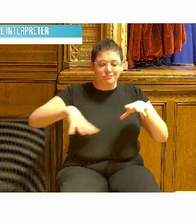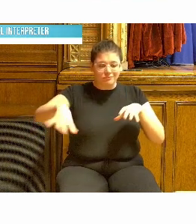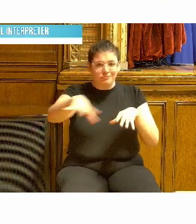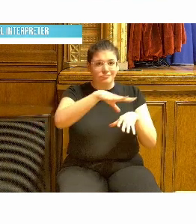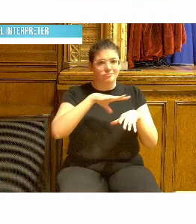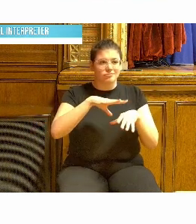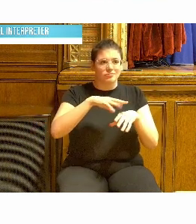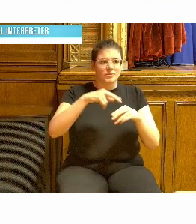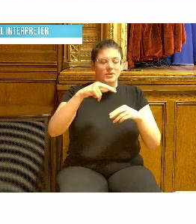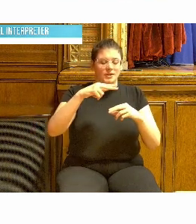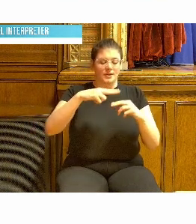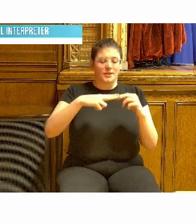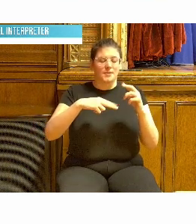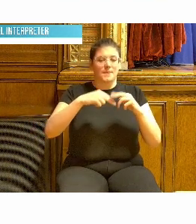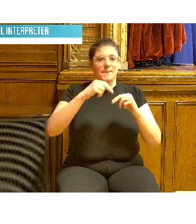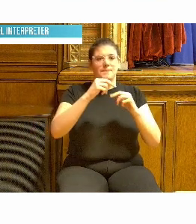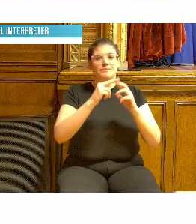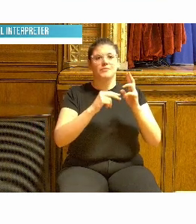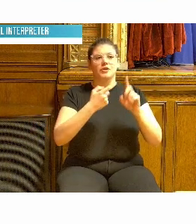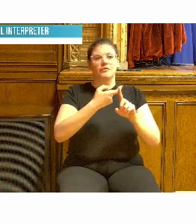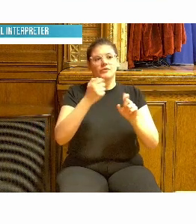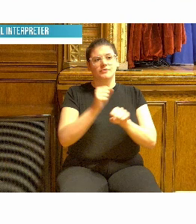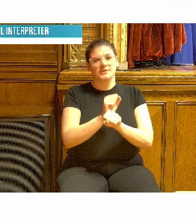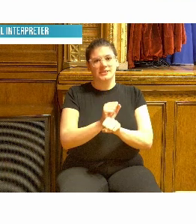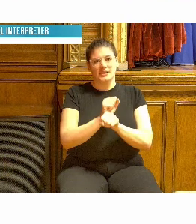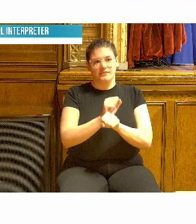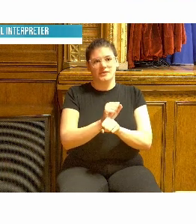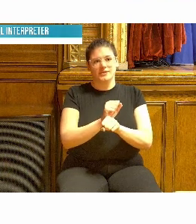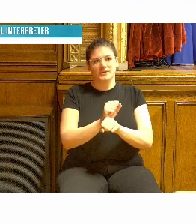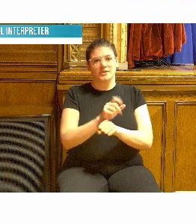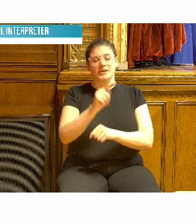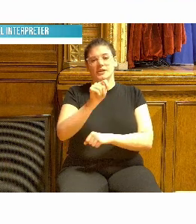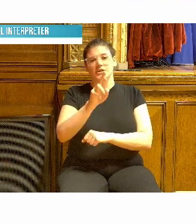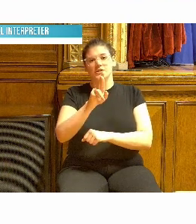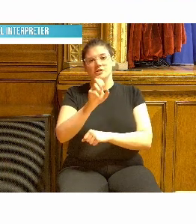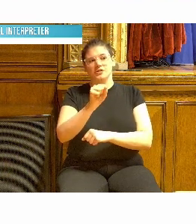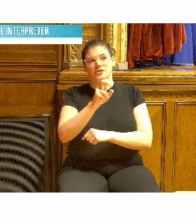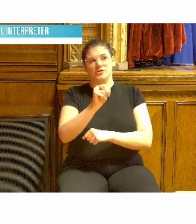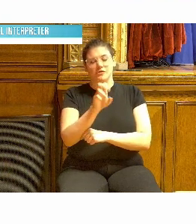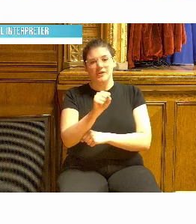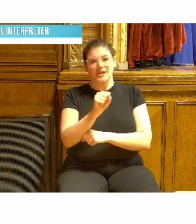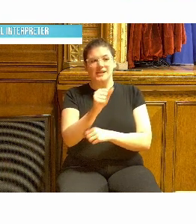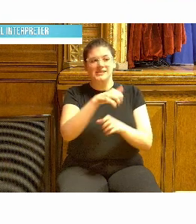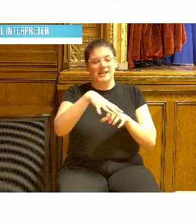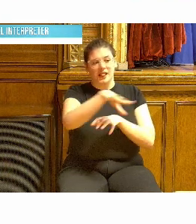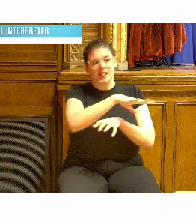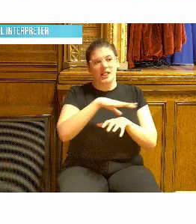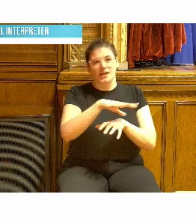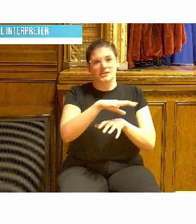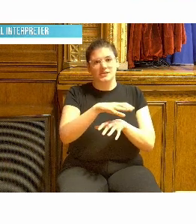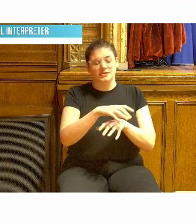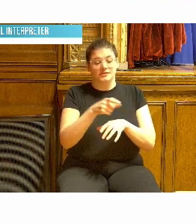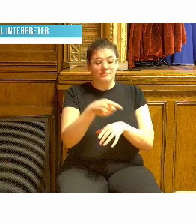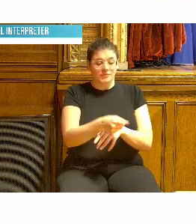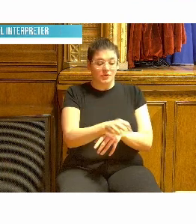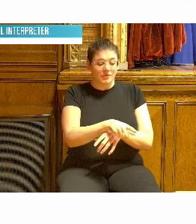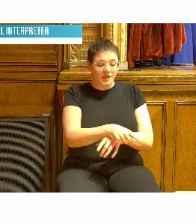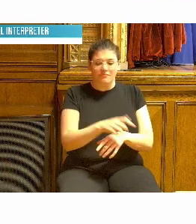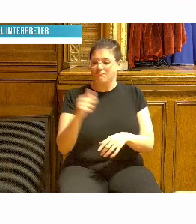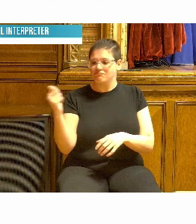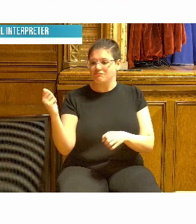everything. That means that everybody got rich except those who dug the ditch, who built